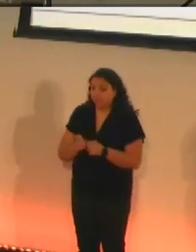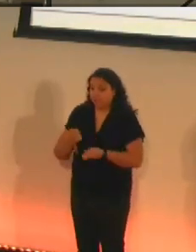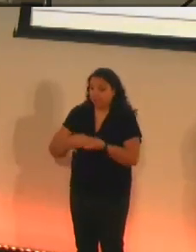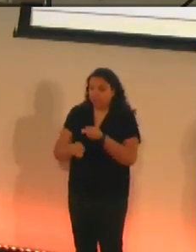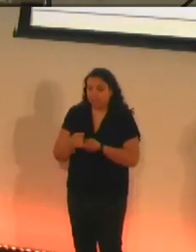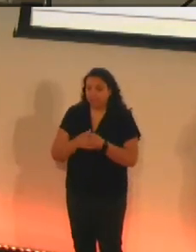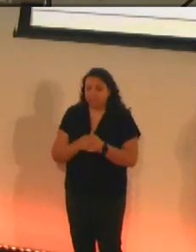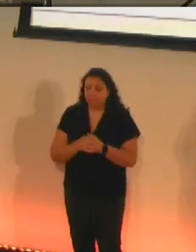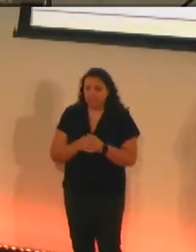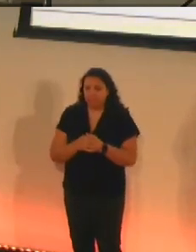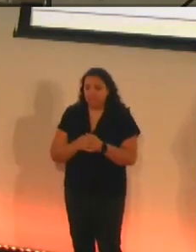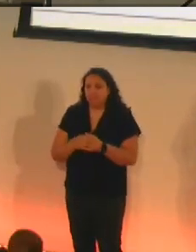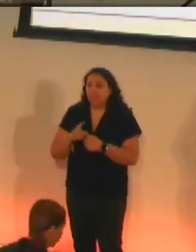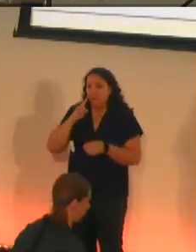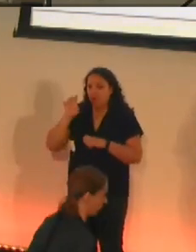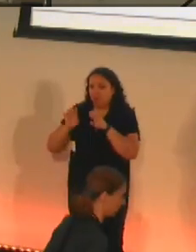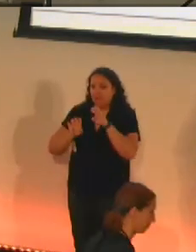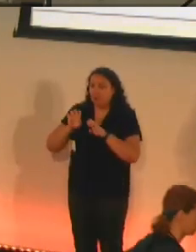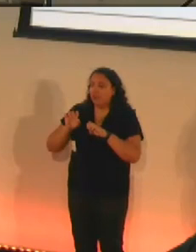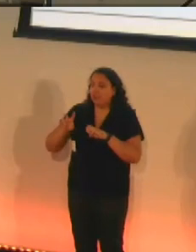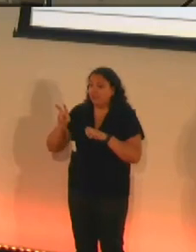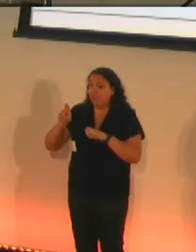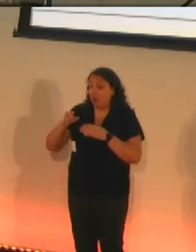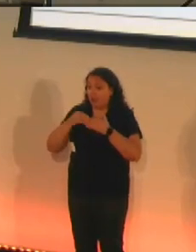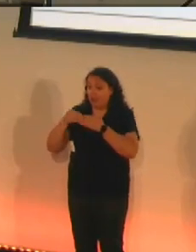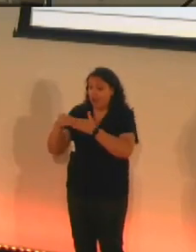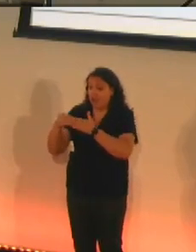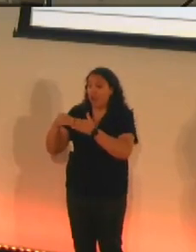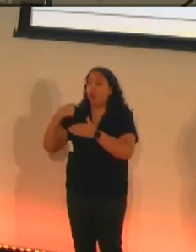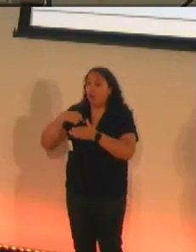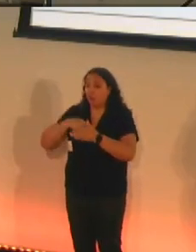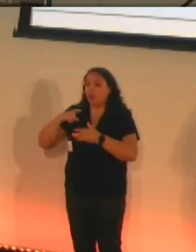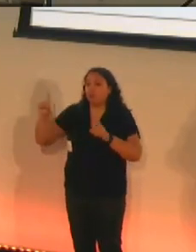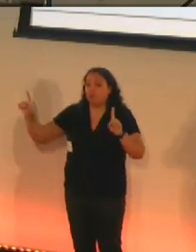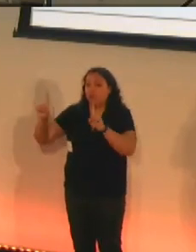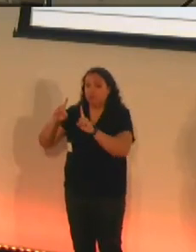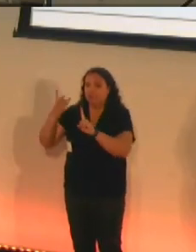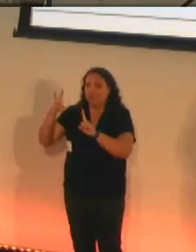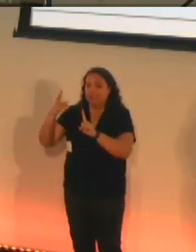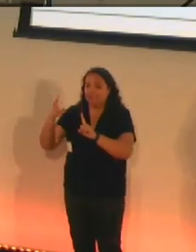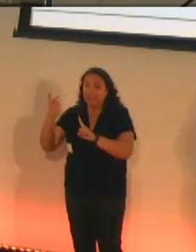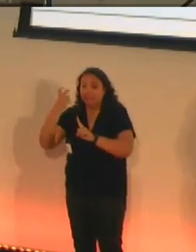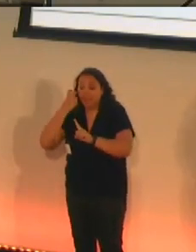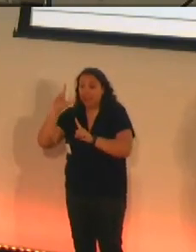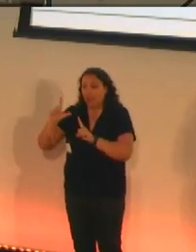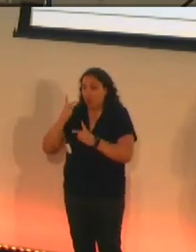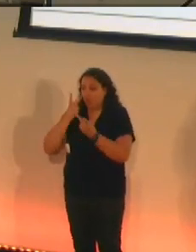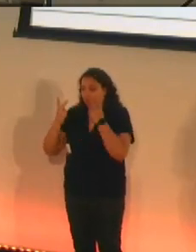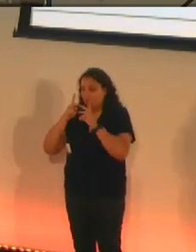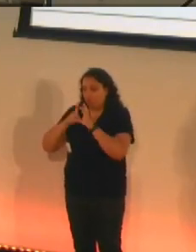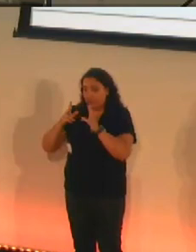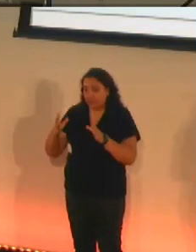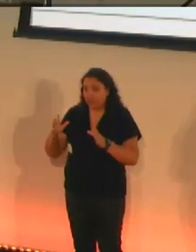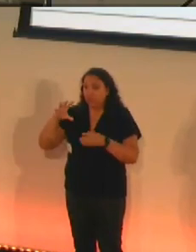Now, to actually evaluate this VR guide prototype that we created, we brought in 16 blind and low vision participants to